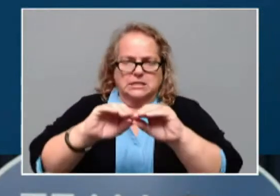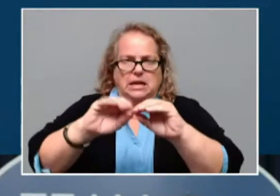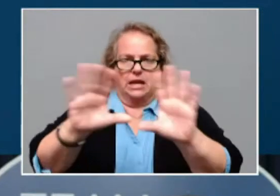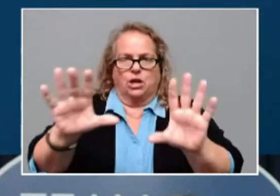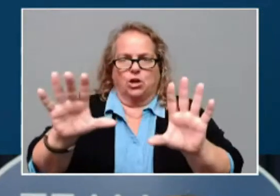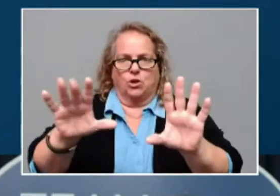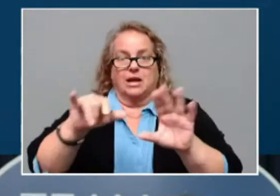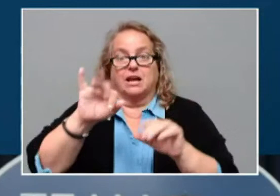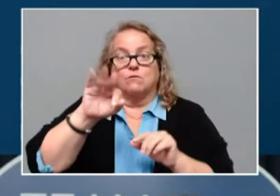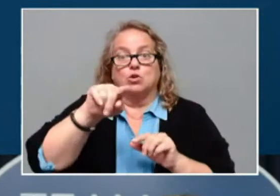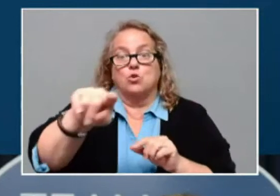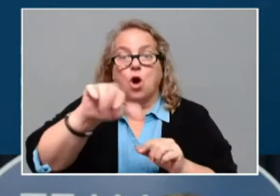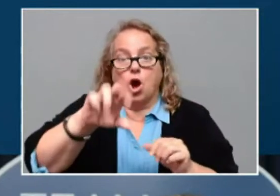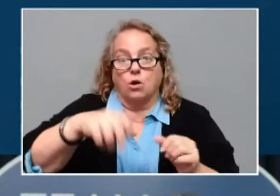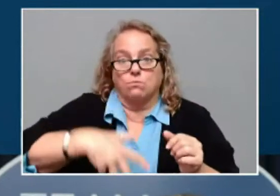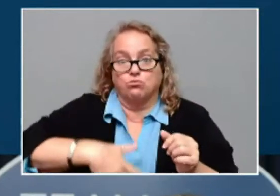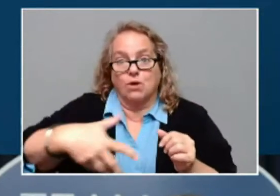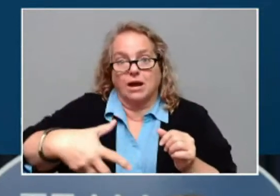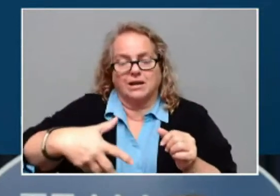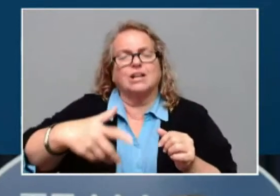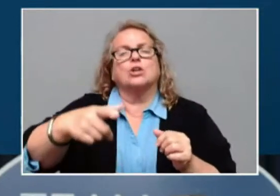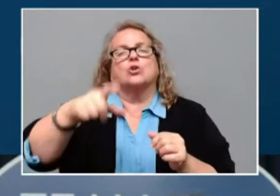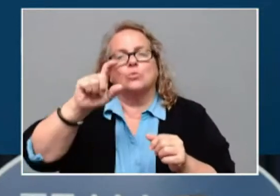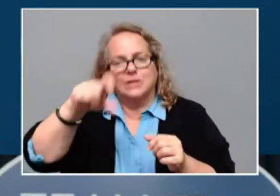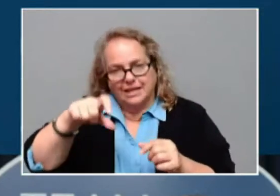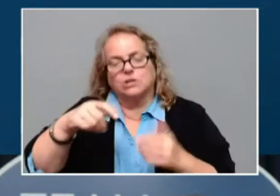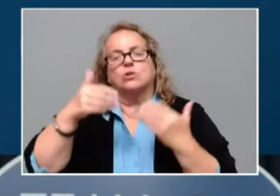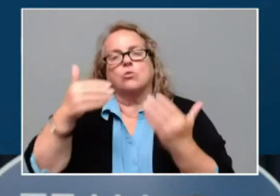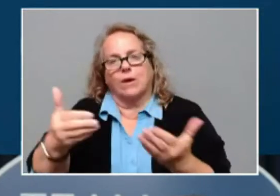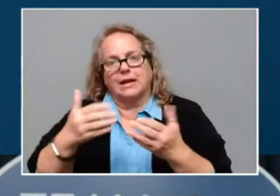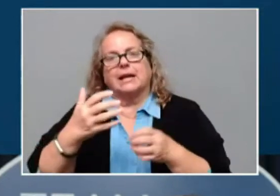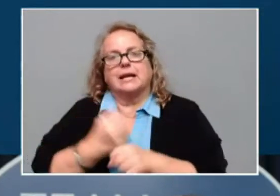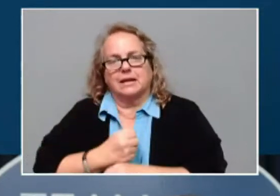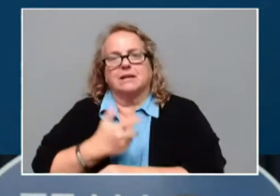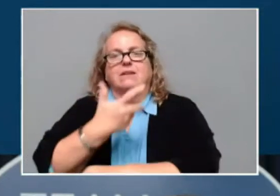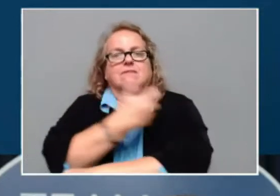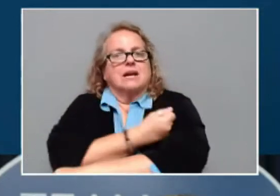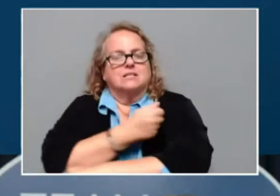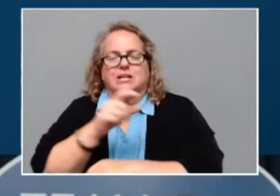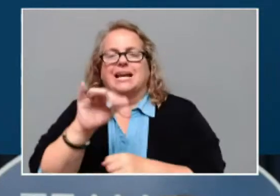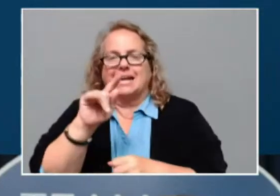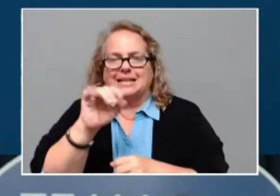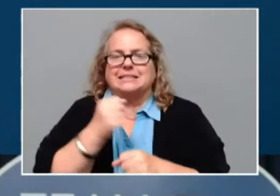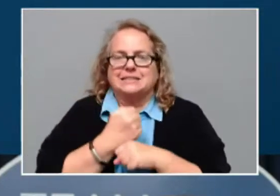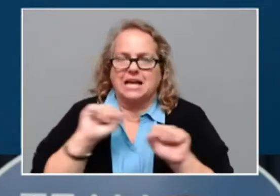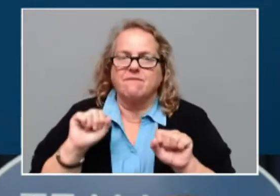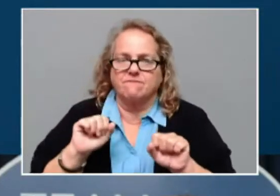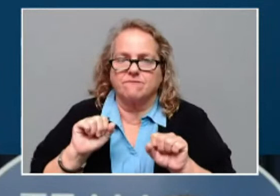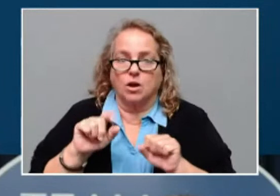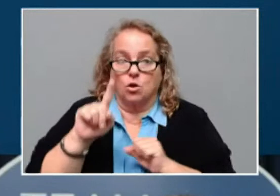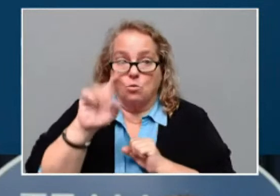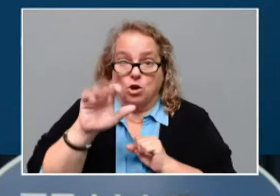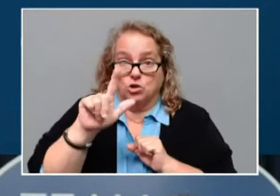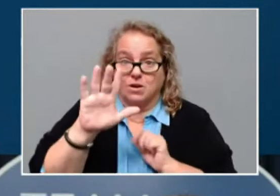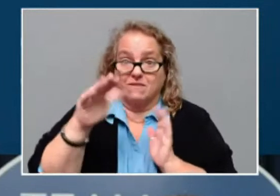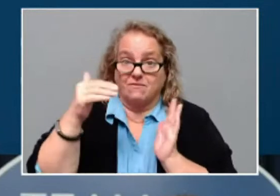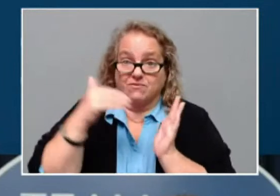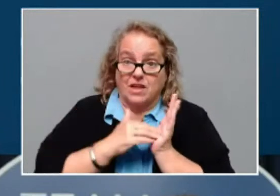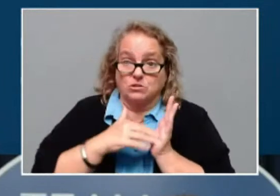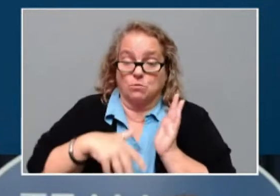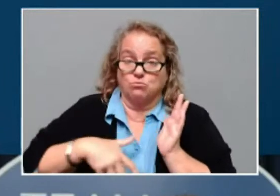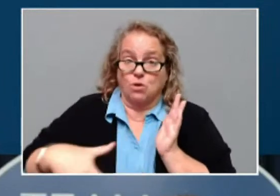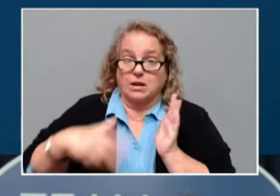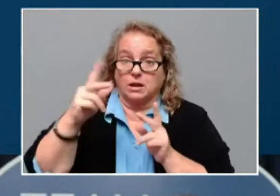you need to get vaccinated. Look, of 125,000 pregnant persons that have tested positive